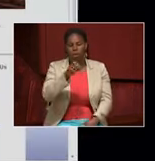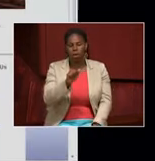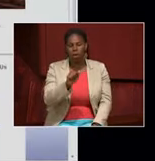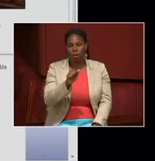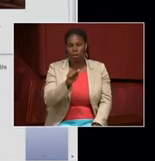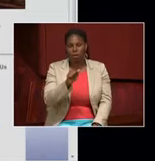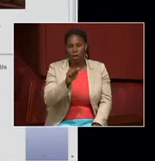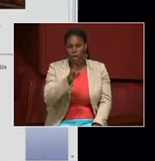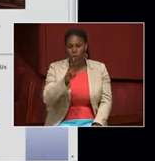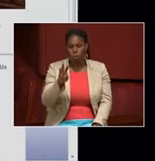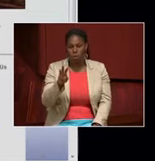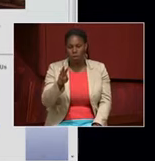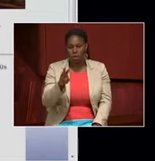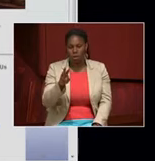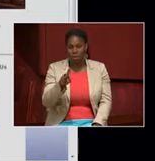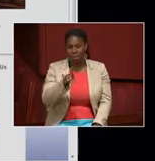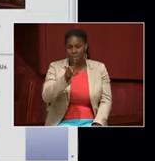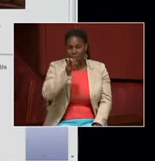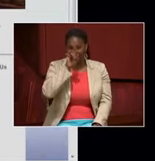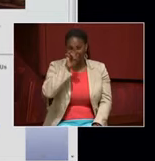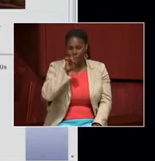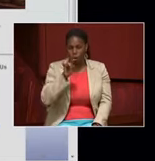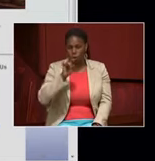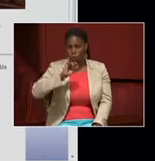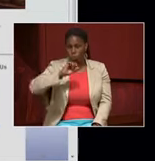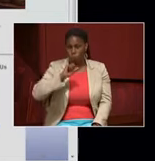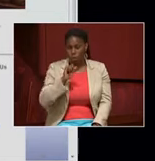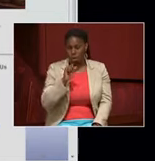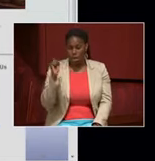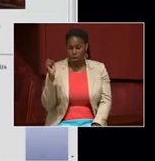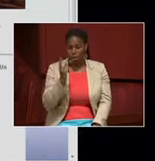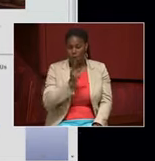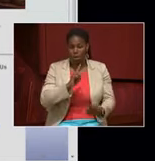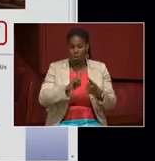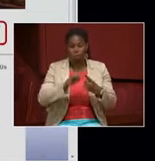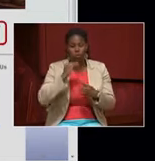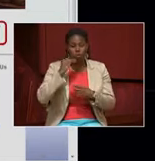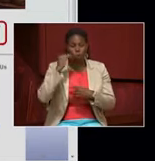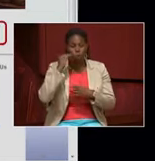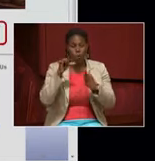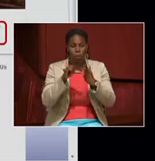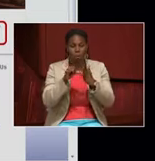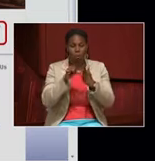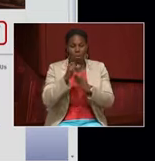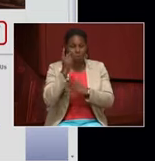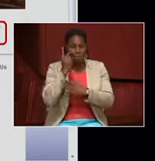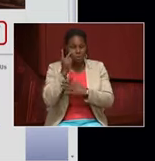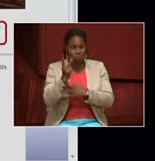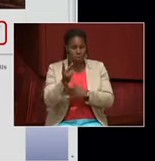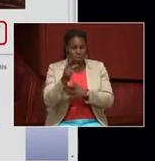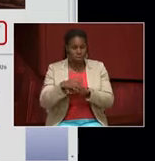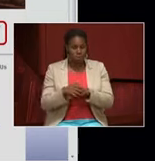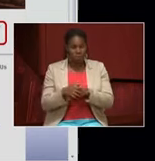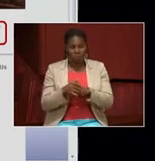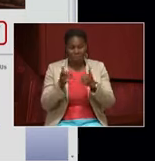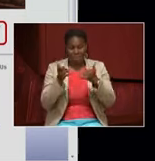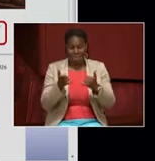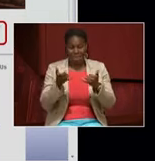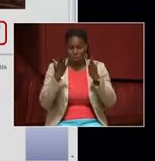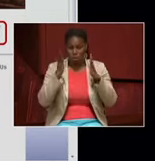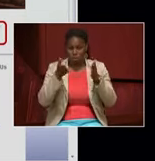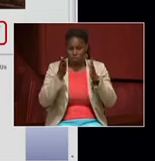we're clicking on the Eagle's Wings and we're going back to our home page that you see out there in the public. I want to call your attention to